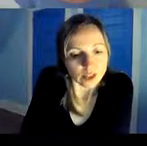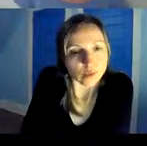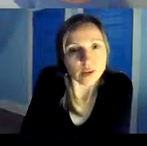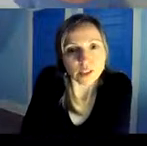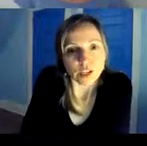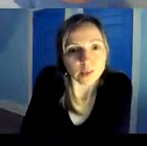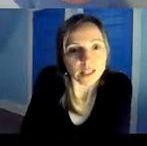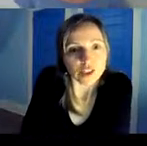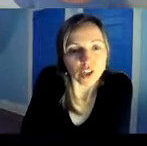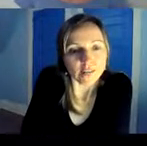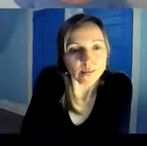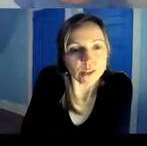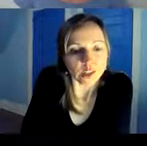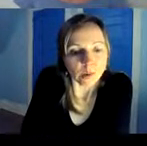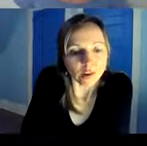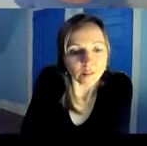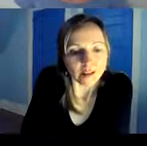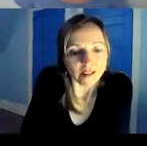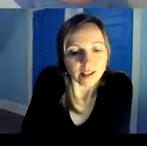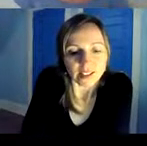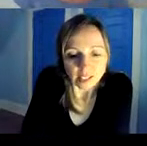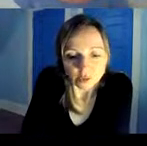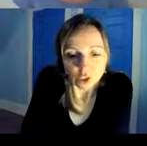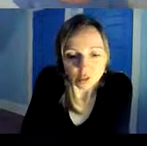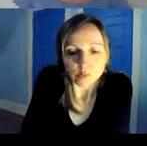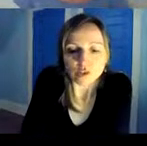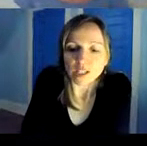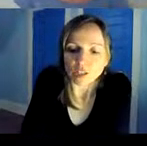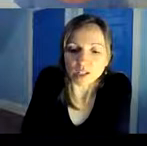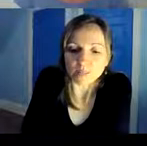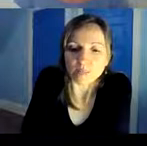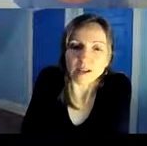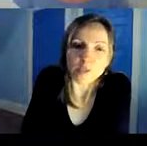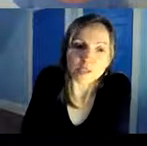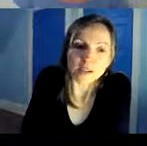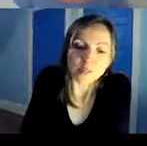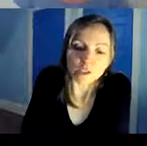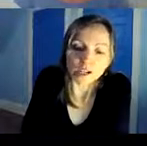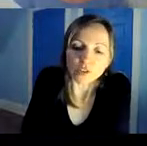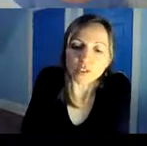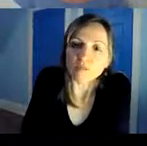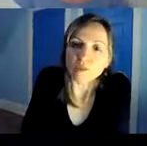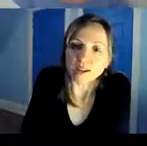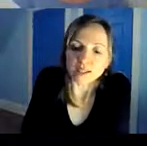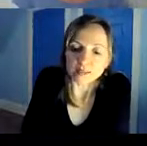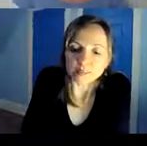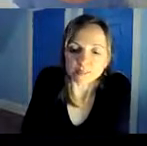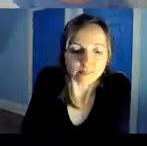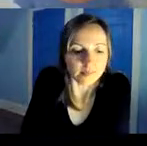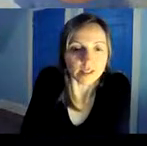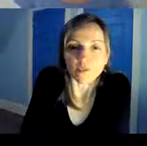All right, so now we're gonna talk about English ivy, which is at the bottom there. It's native to Europe and Western Asia, and it's been developed into hundreds of